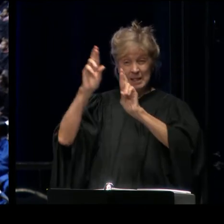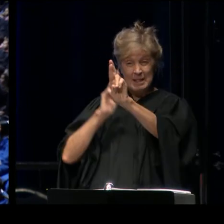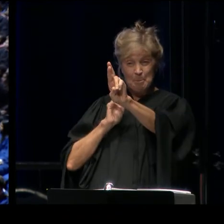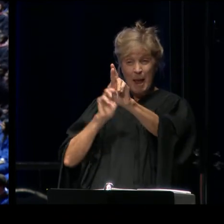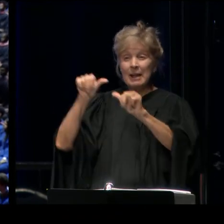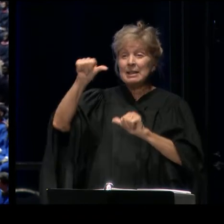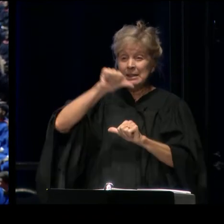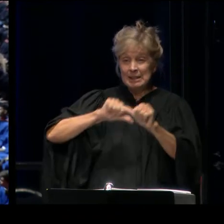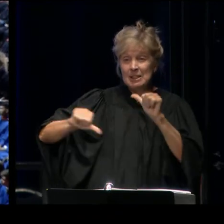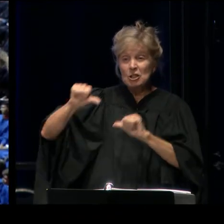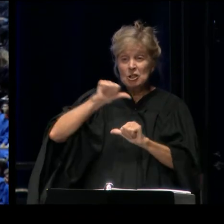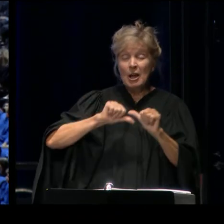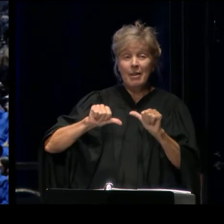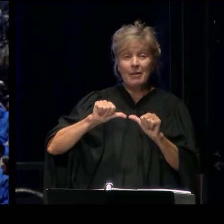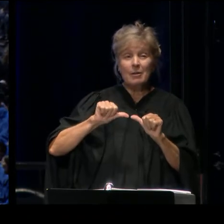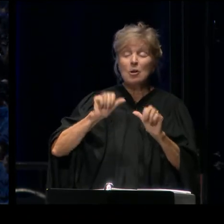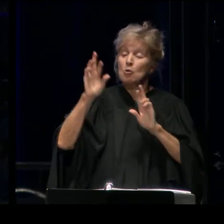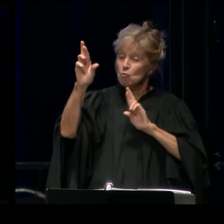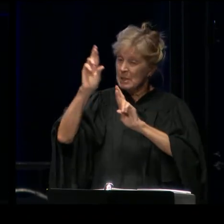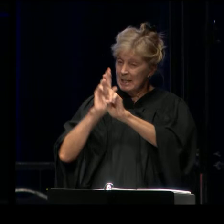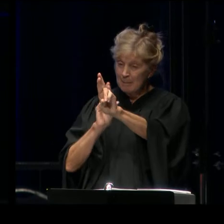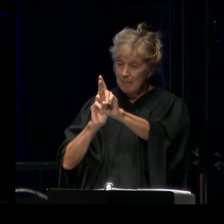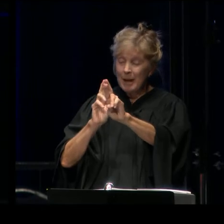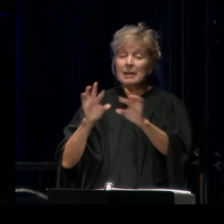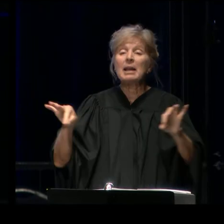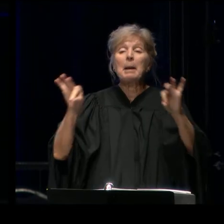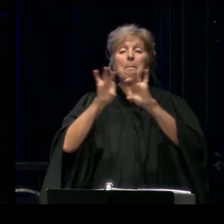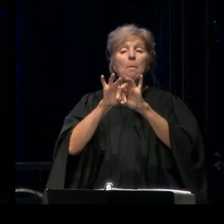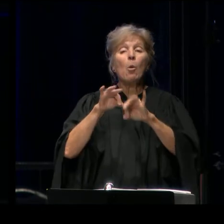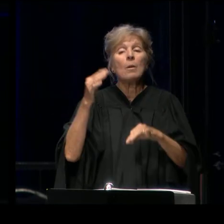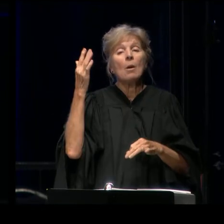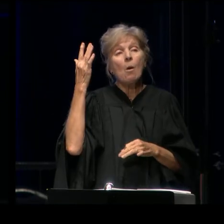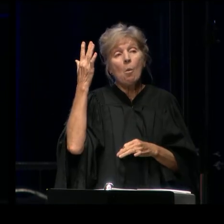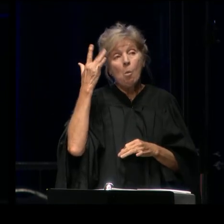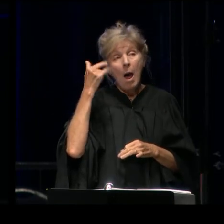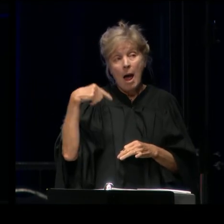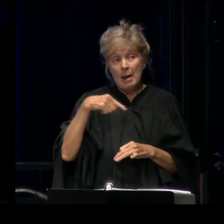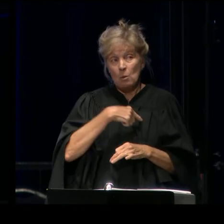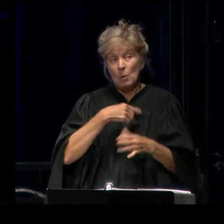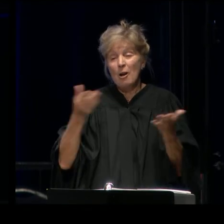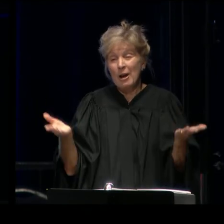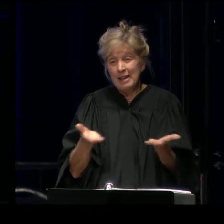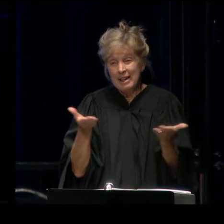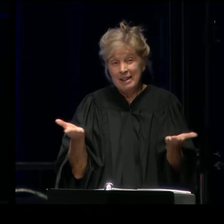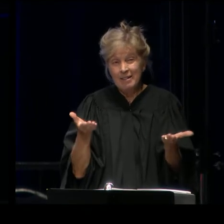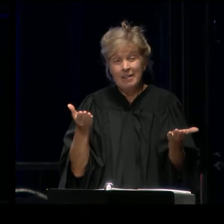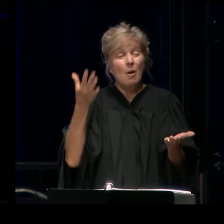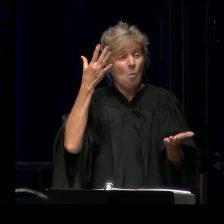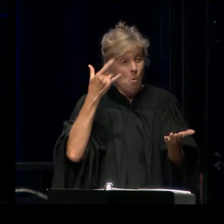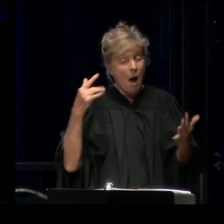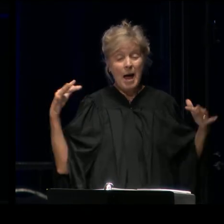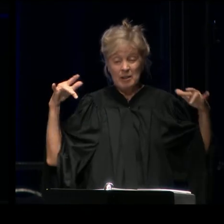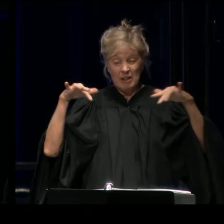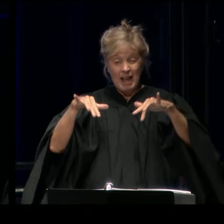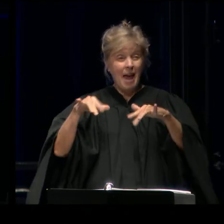another and respect the importance of why we are here, why we are gathering today.